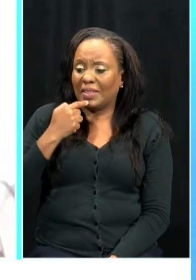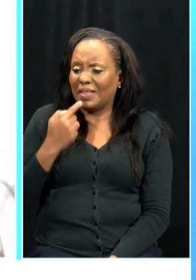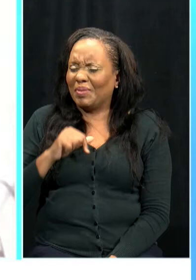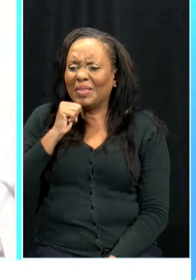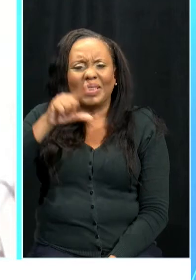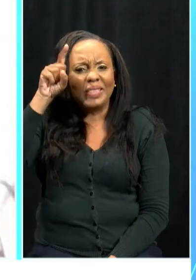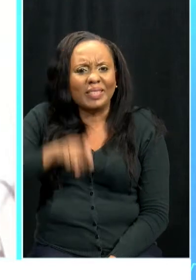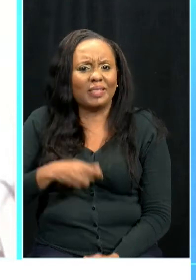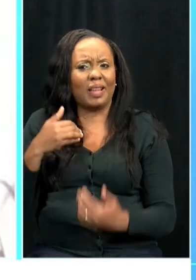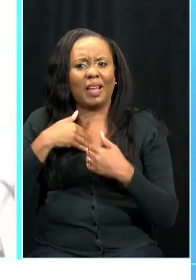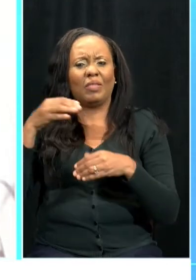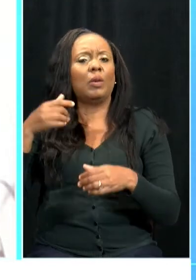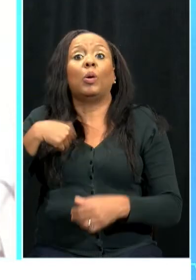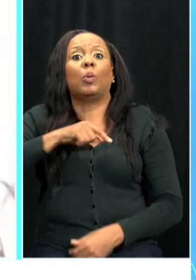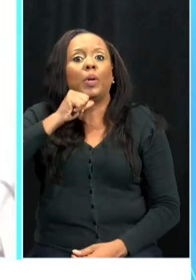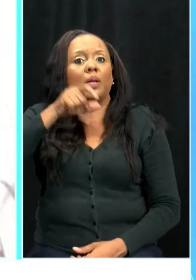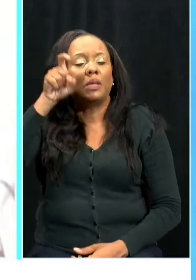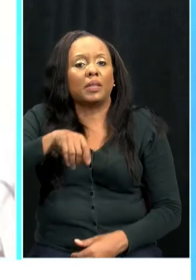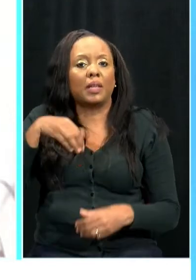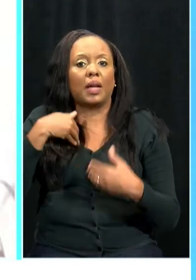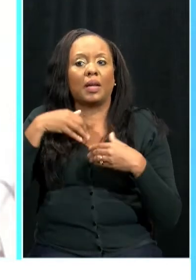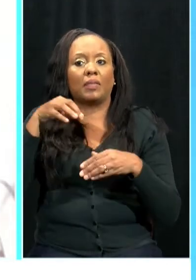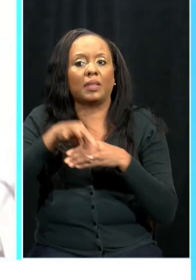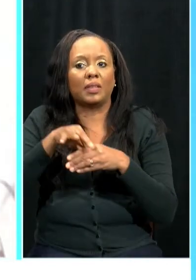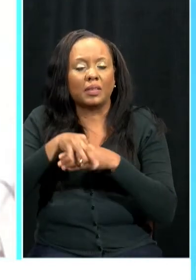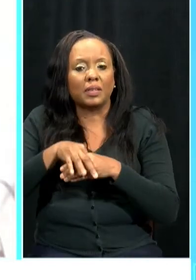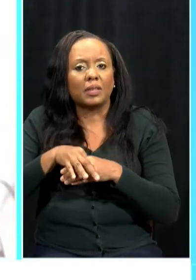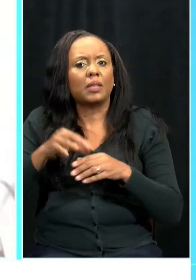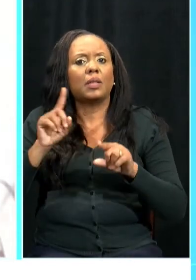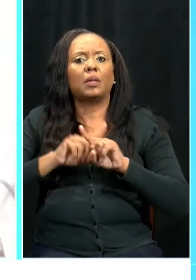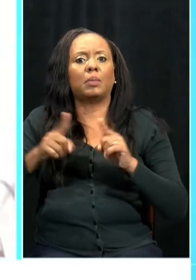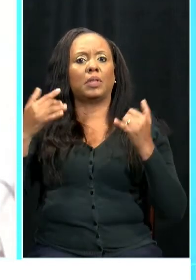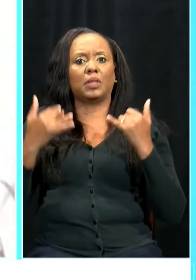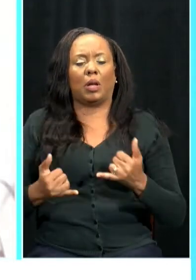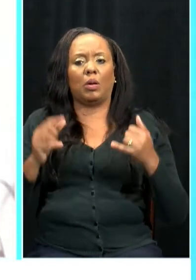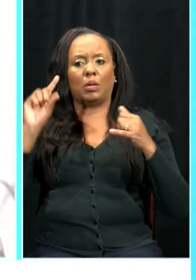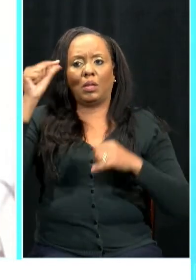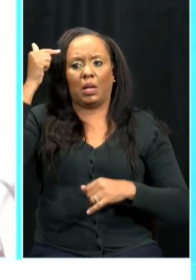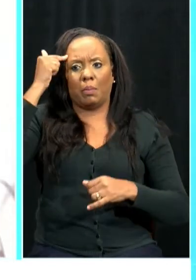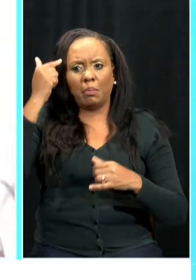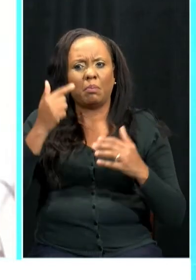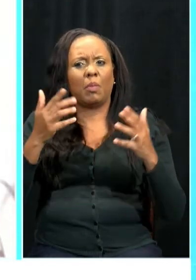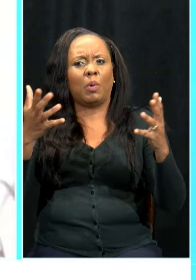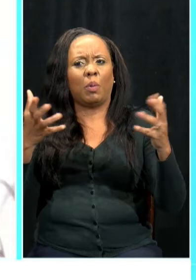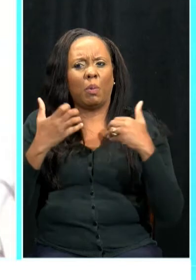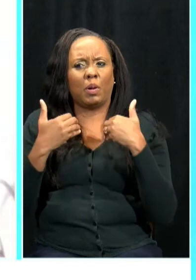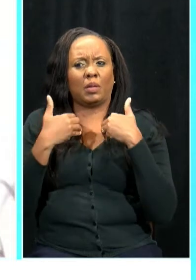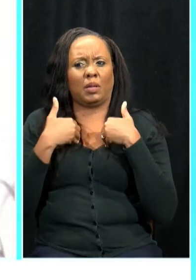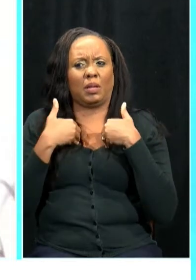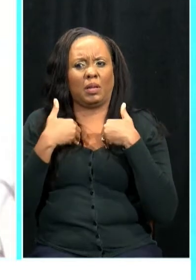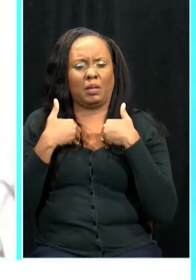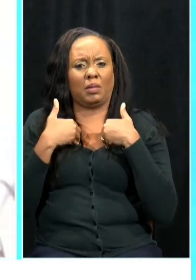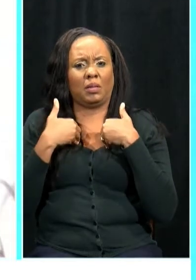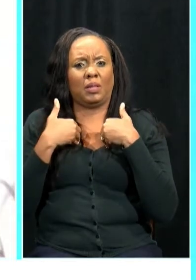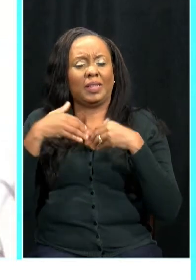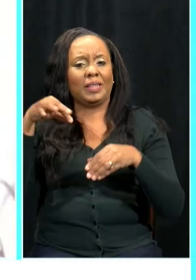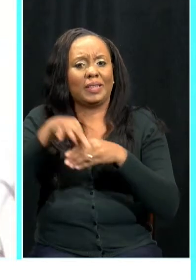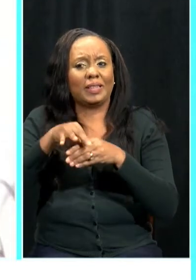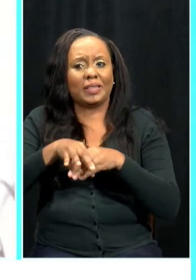election, we will go back to the public in the middle of a public health emergency, disenfranchise.